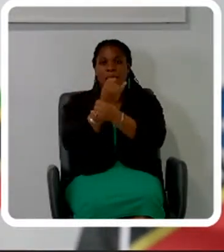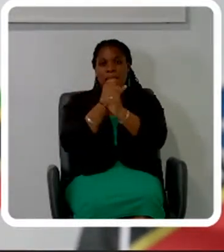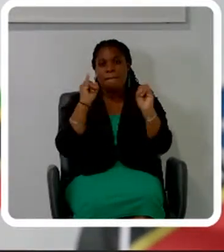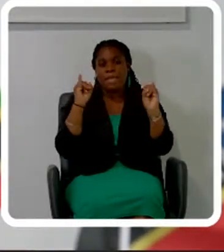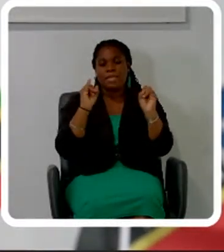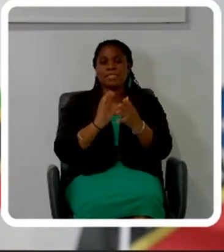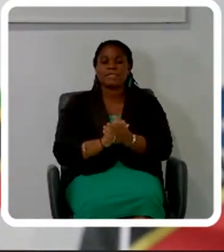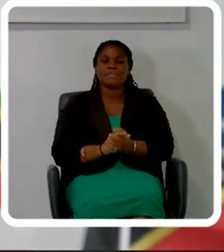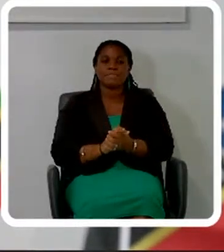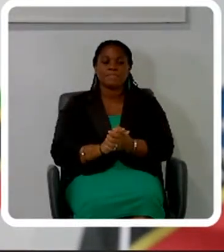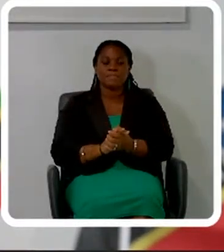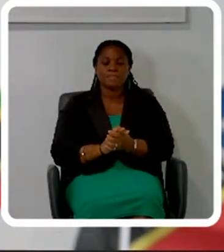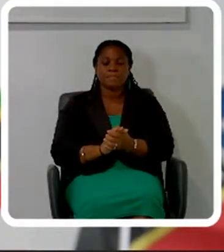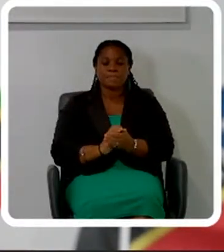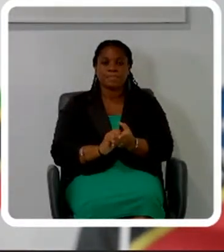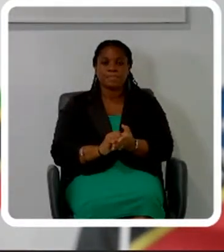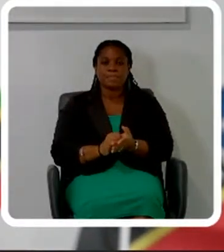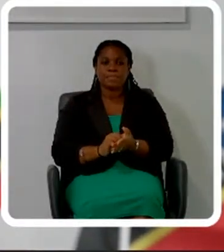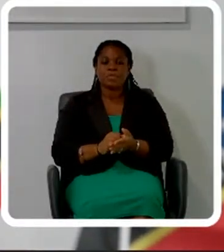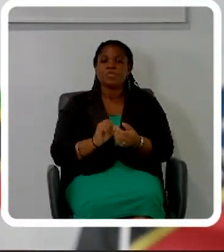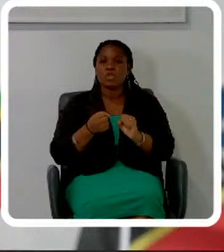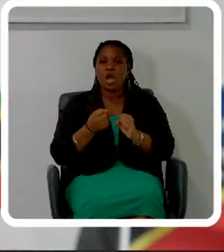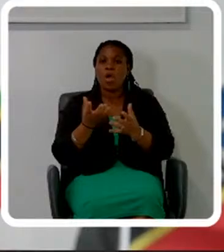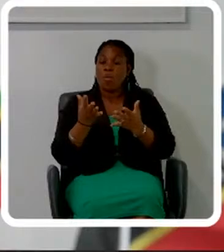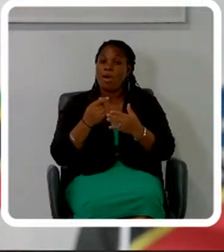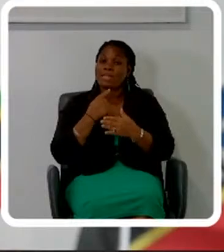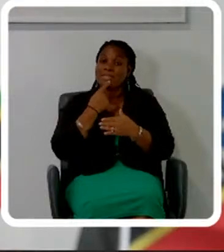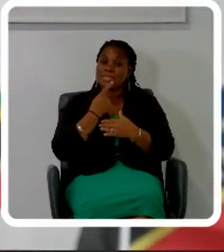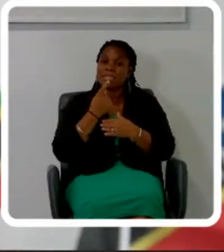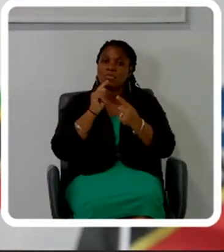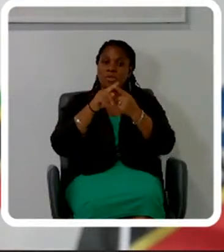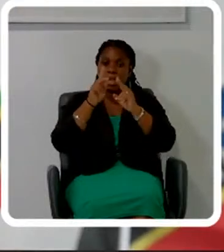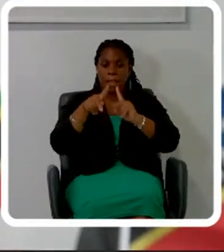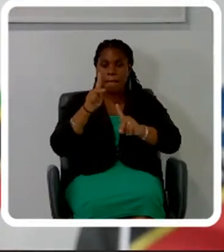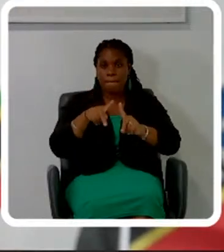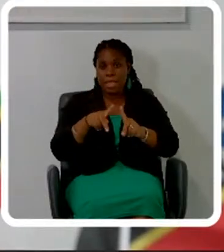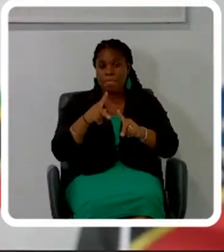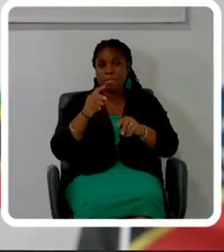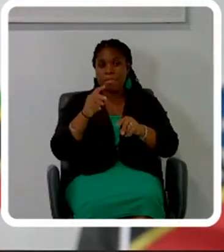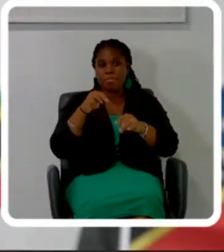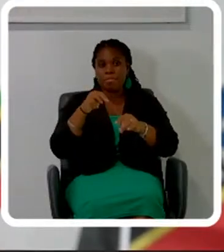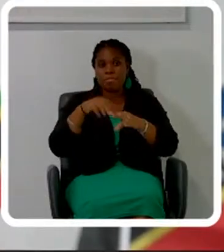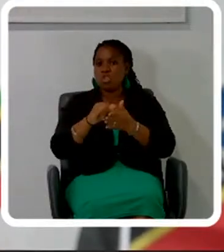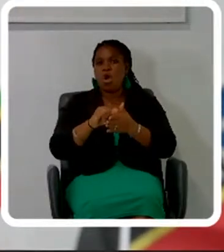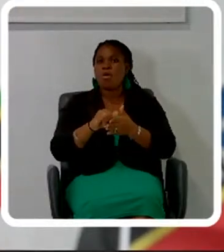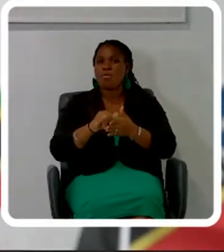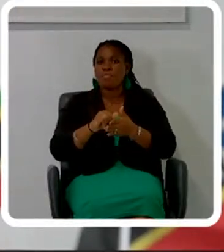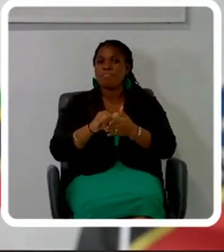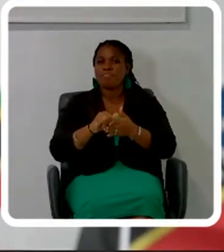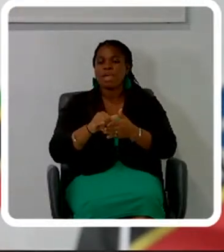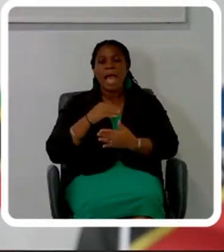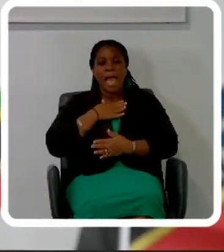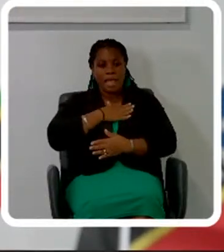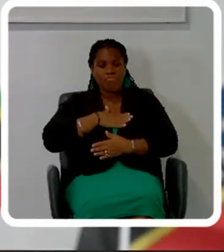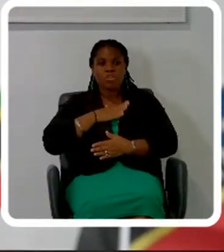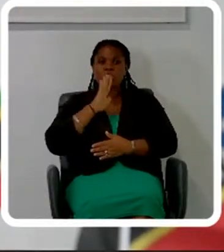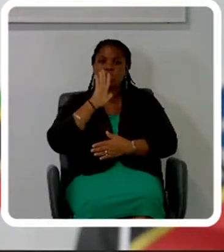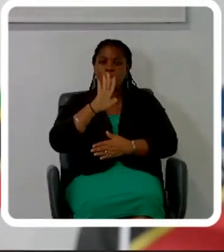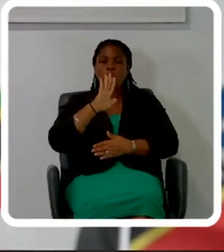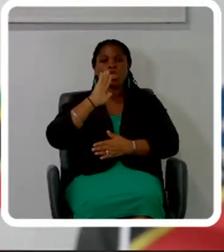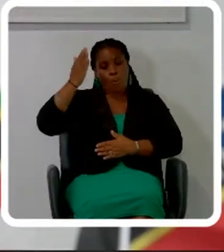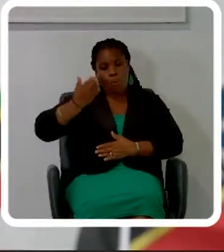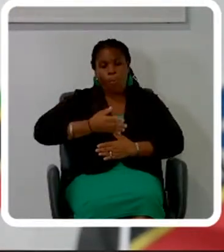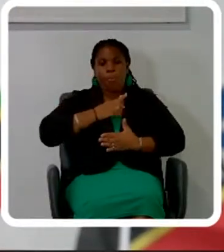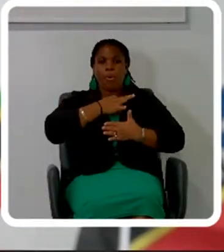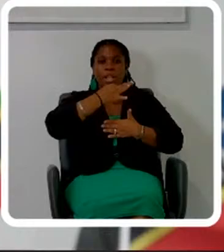residents and our citizens, rather, in New York, that your welcoming spirit is well received and fully appreciative